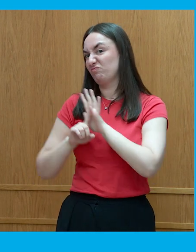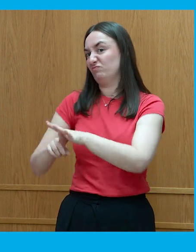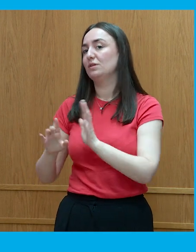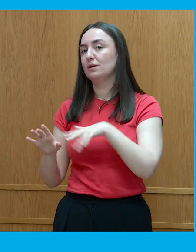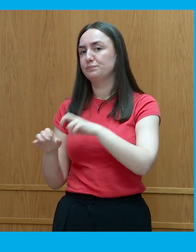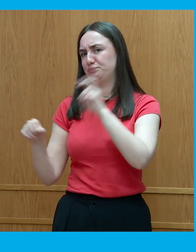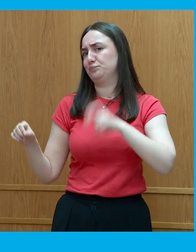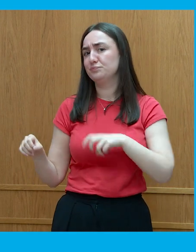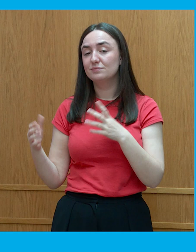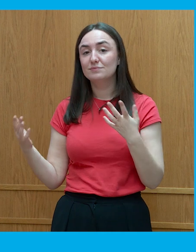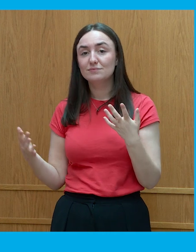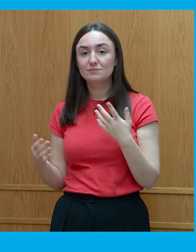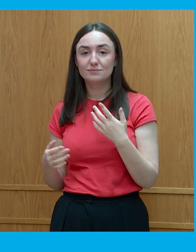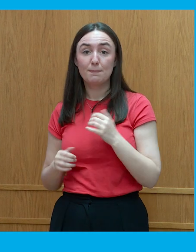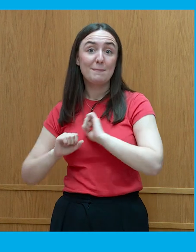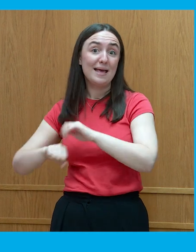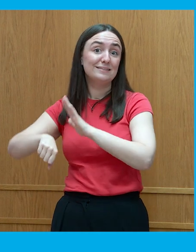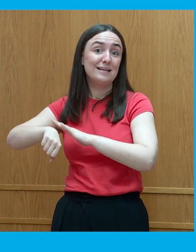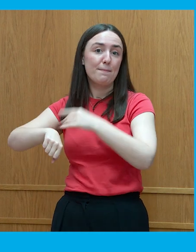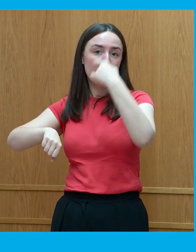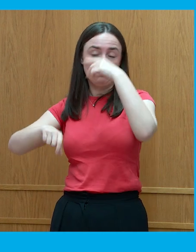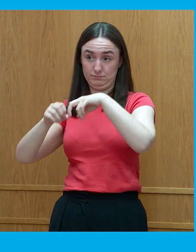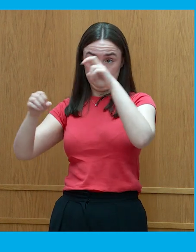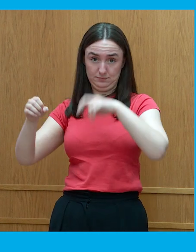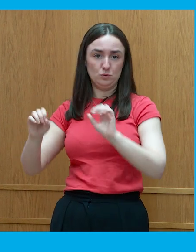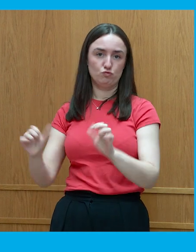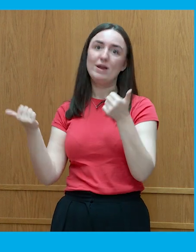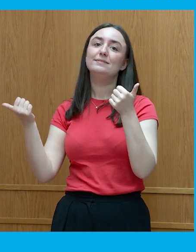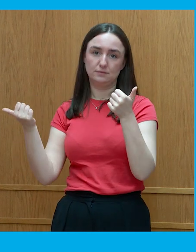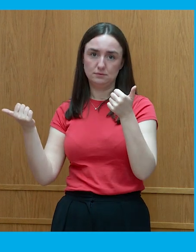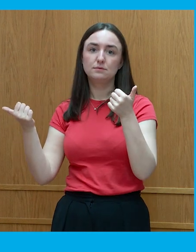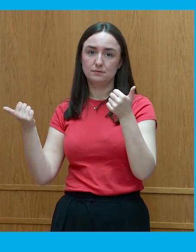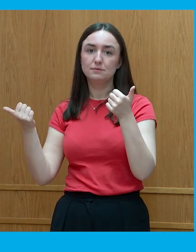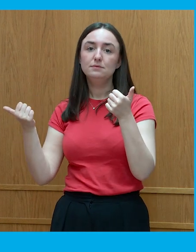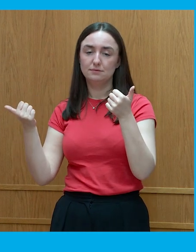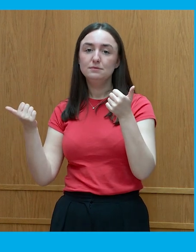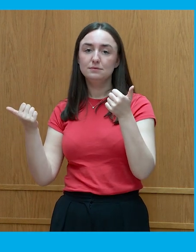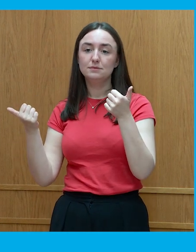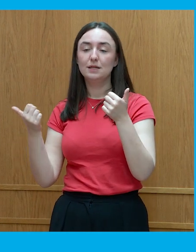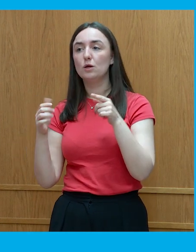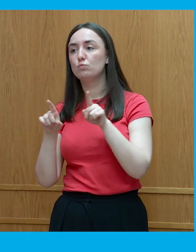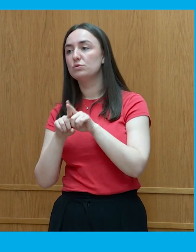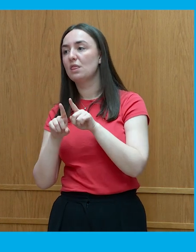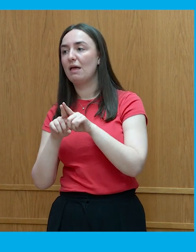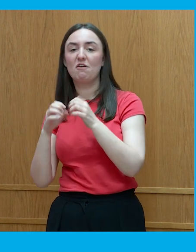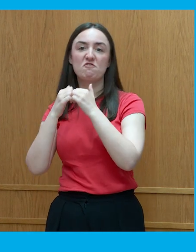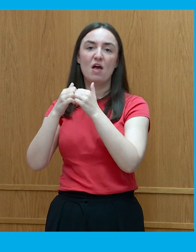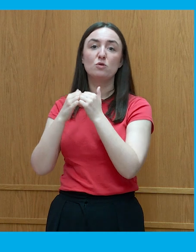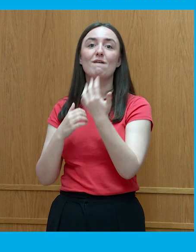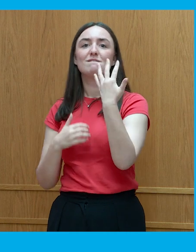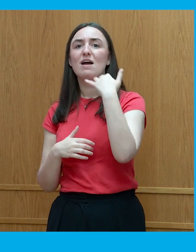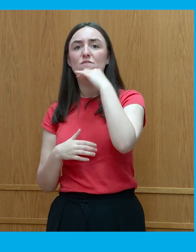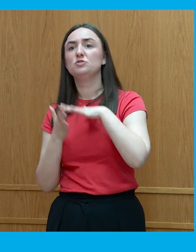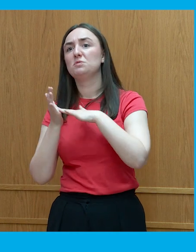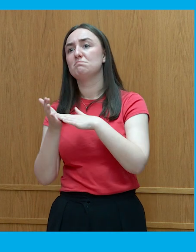of when he decided to step down was brilliant. It was probably the value of like a $500 million step